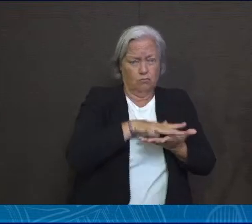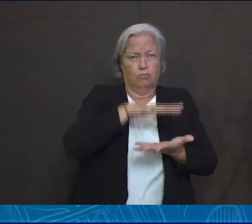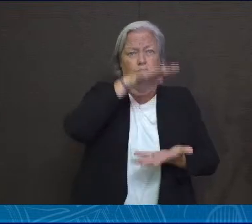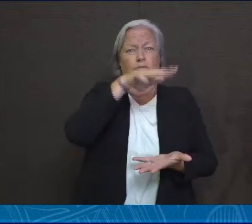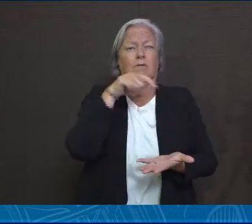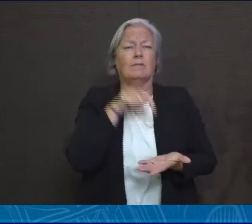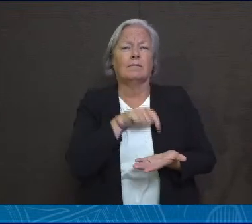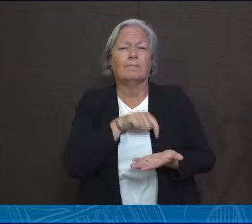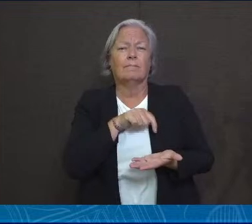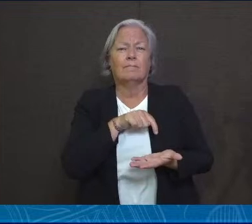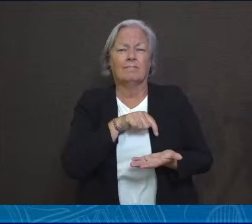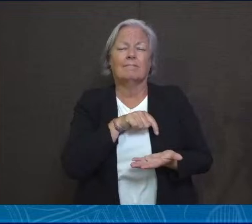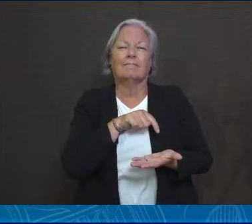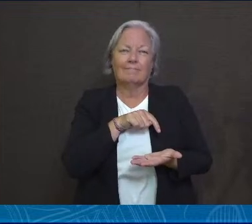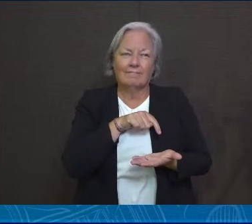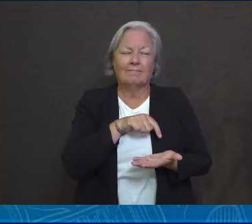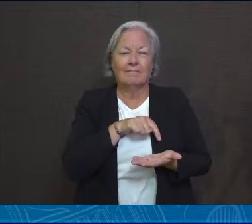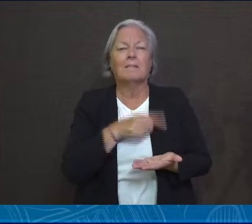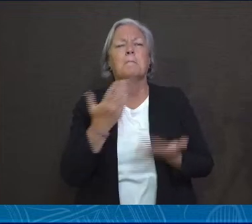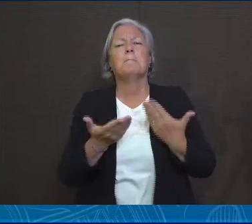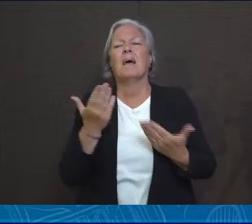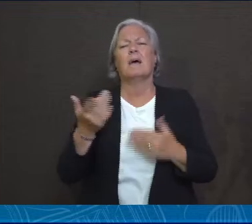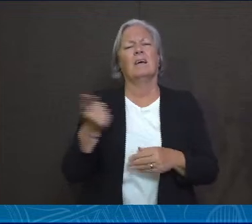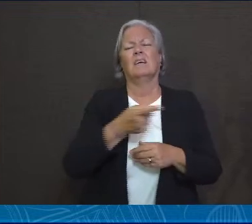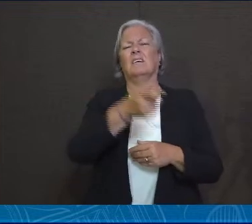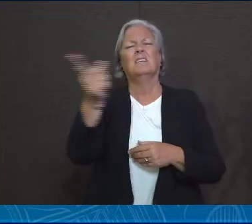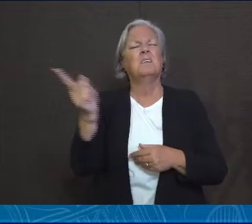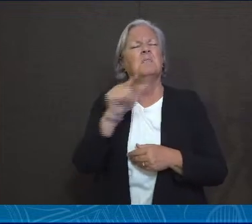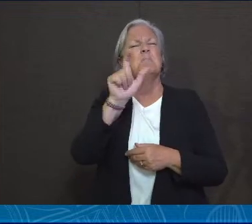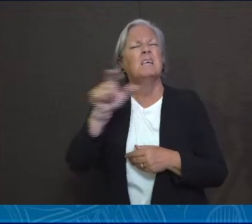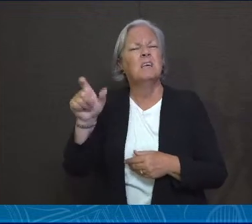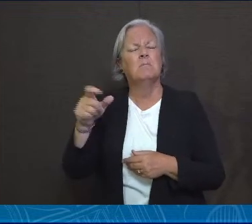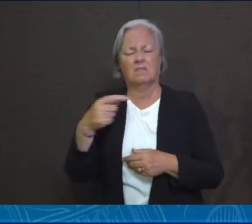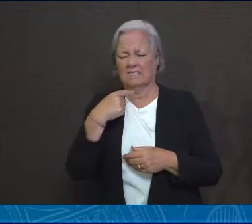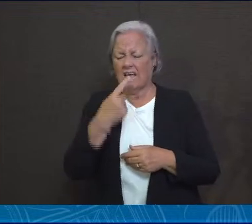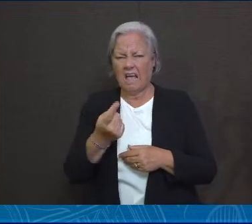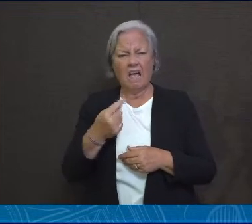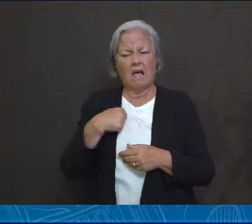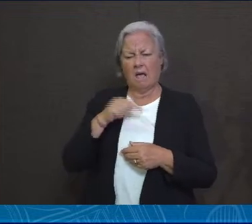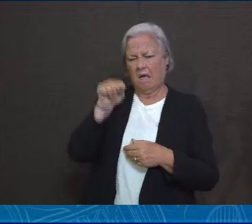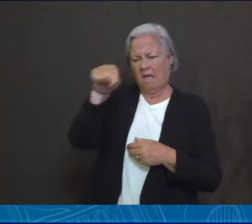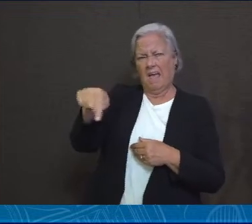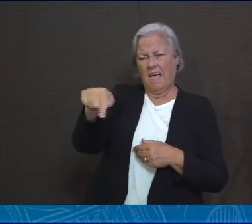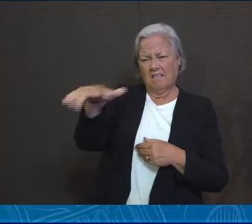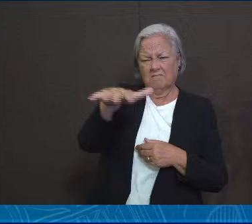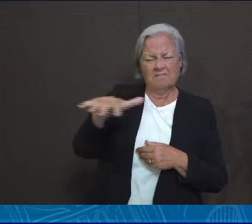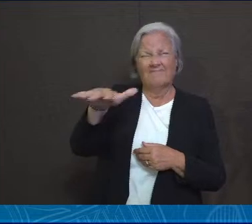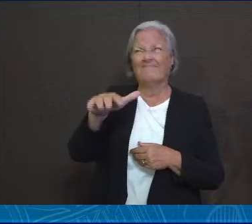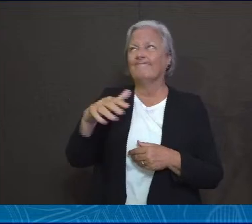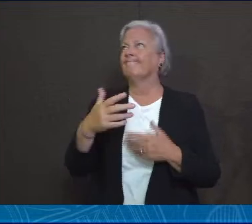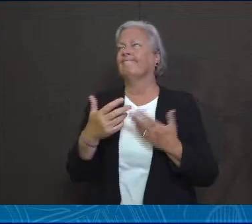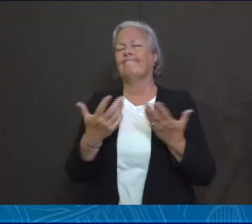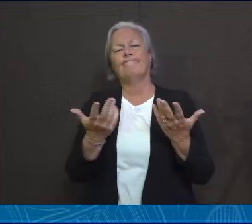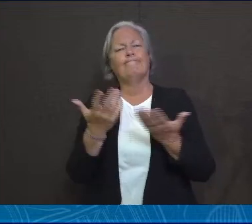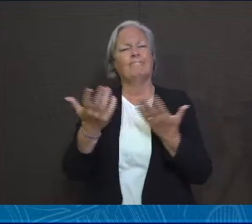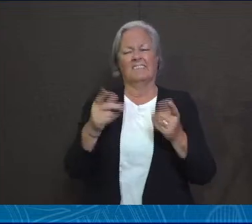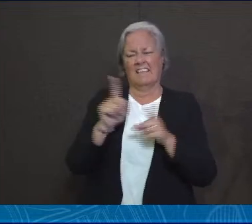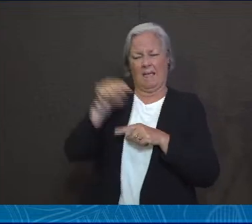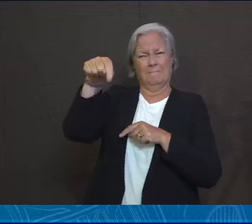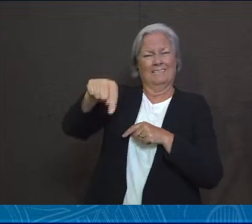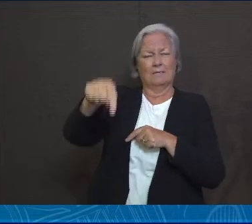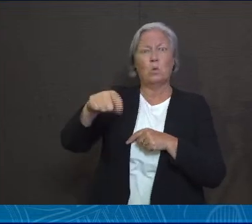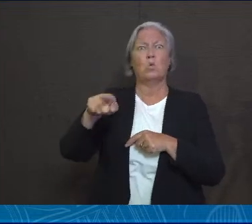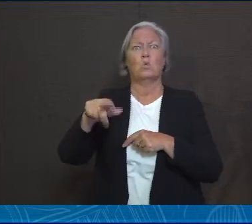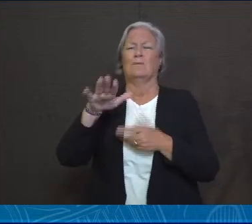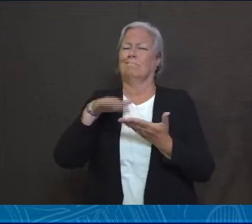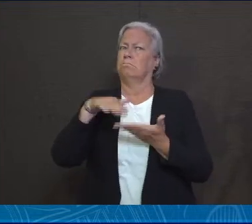get alarmed if their particular houses are in a particular catchment or not a catchment, if they're in a particular area of high